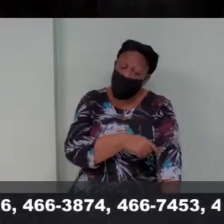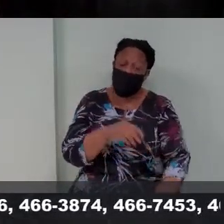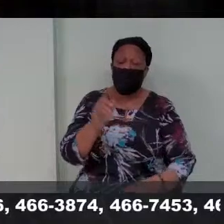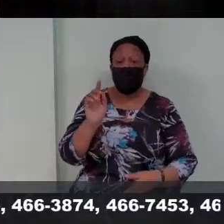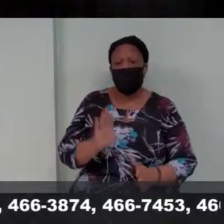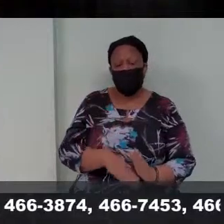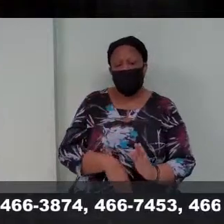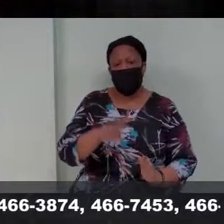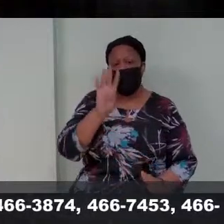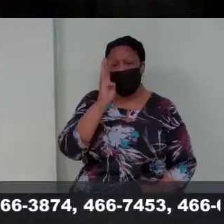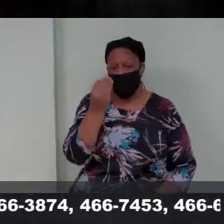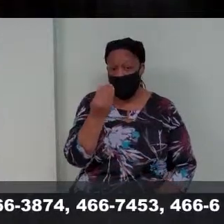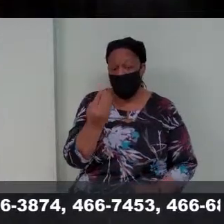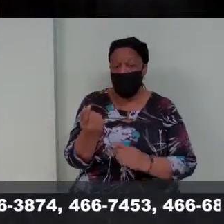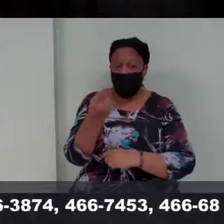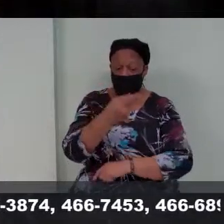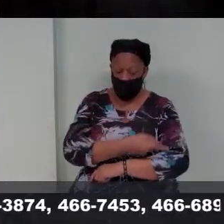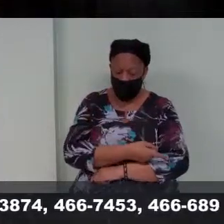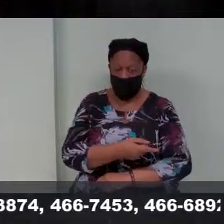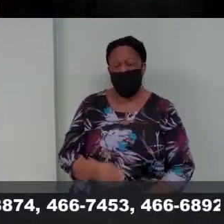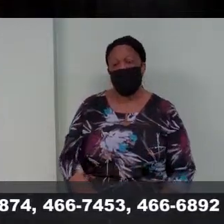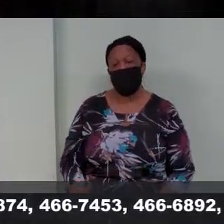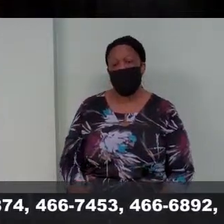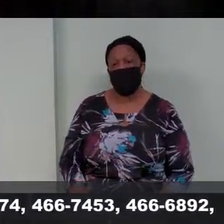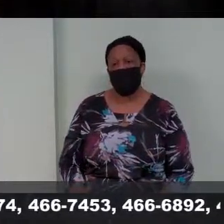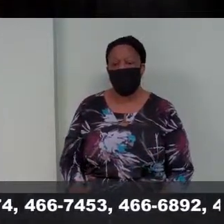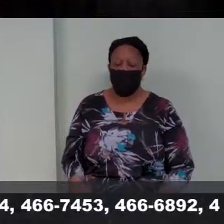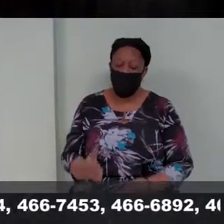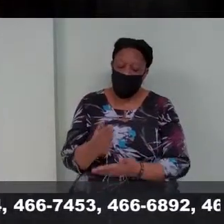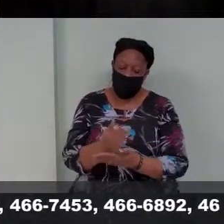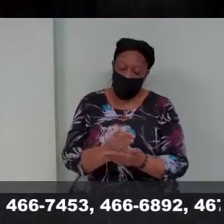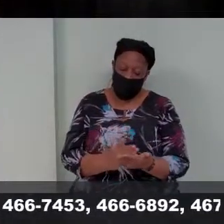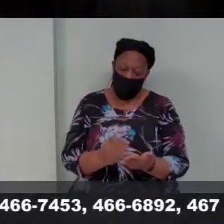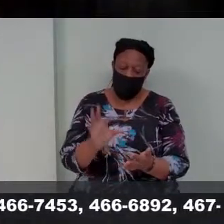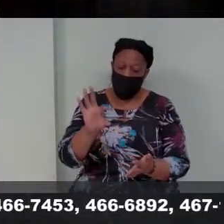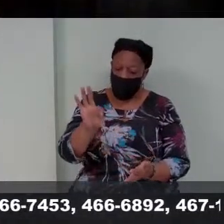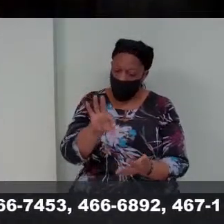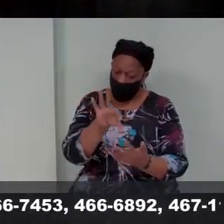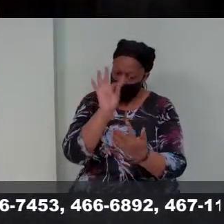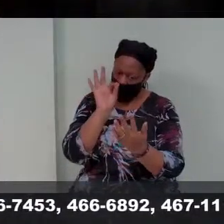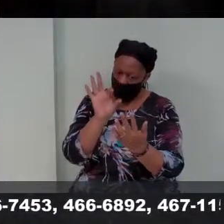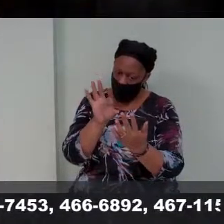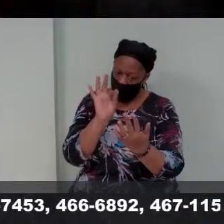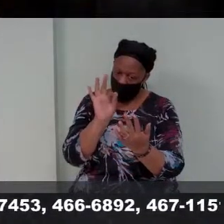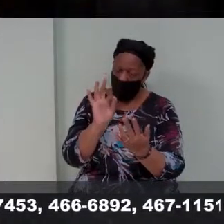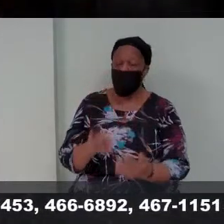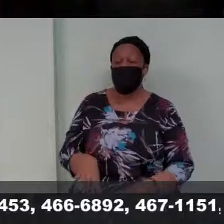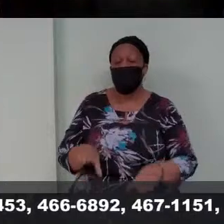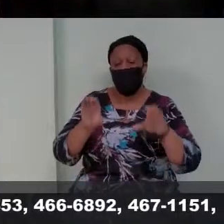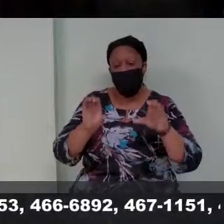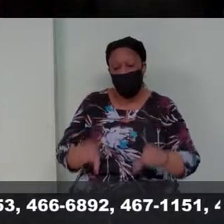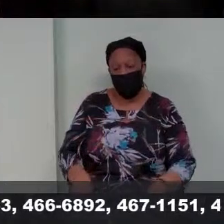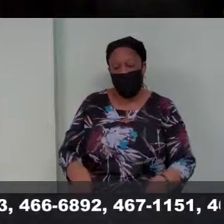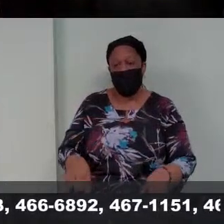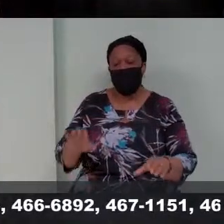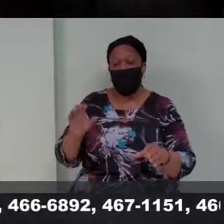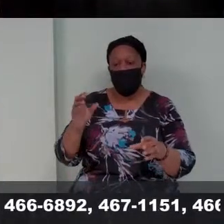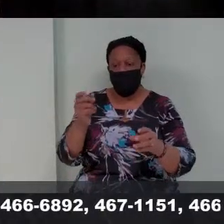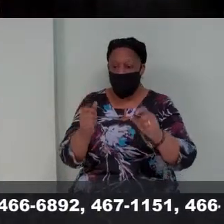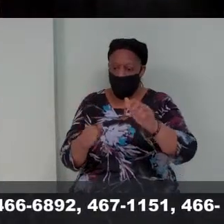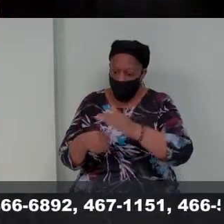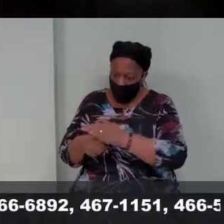days. There are several options for quarantine. You can either quarantine at a government-designated